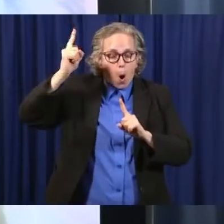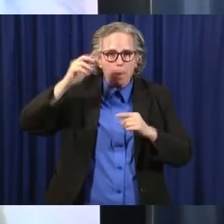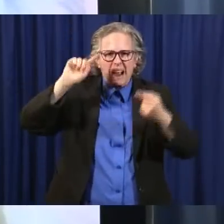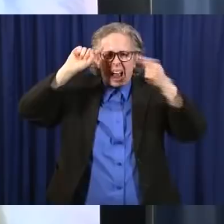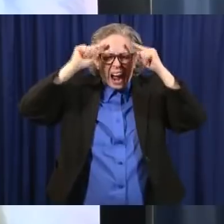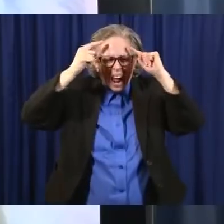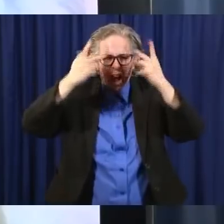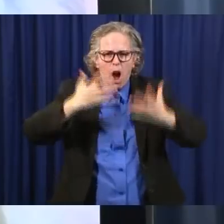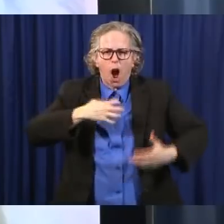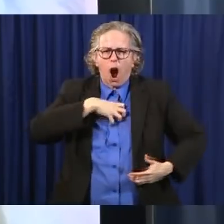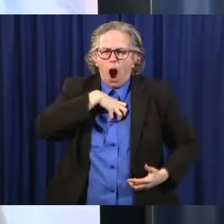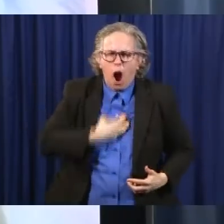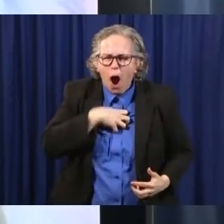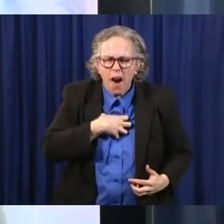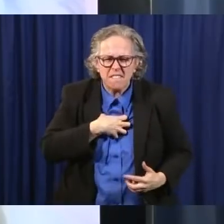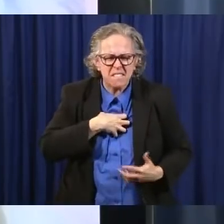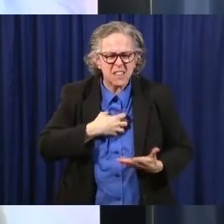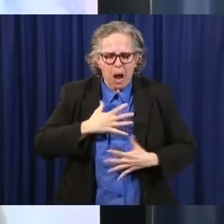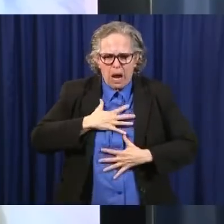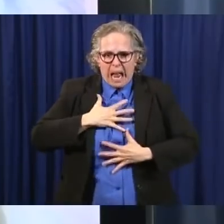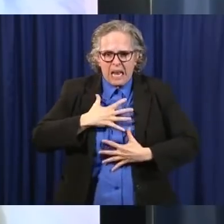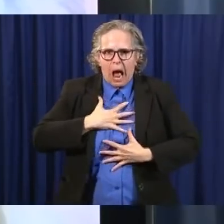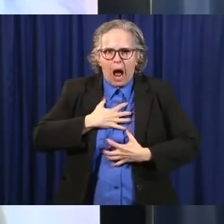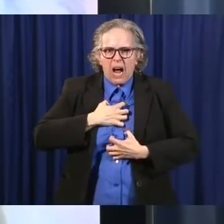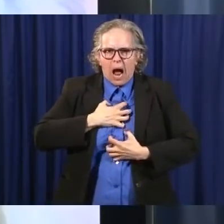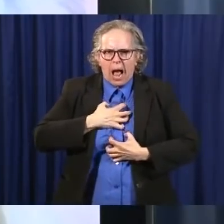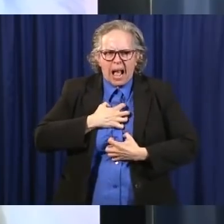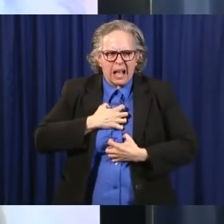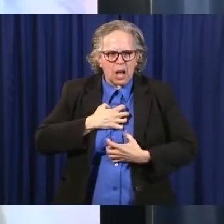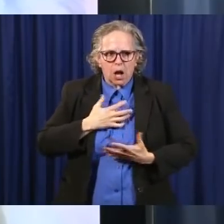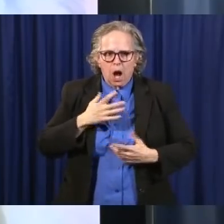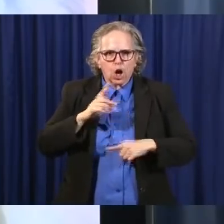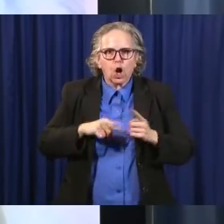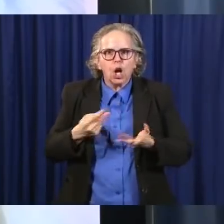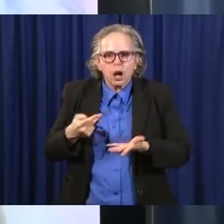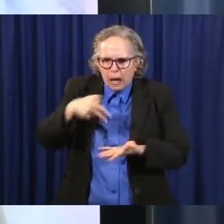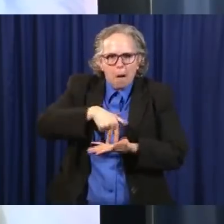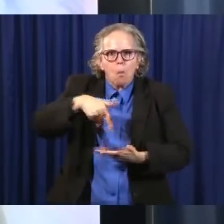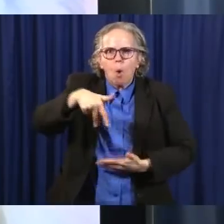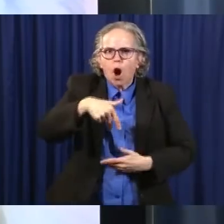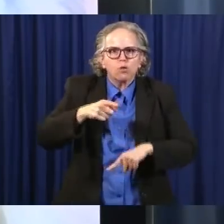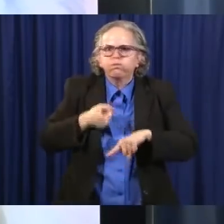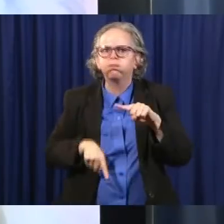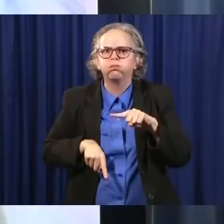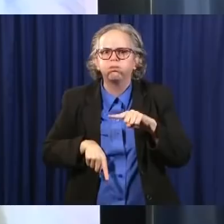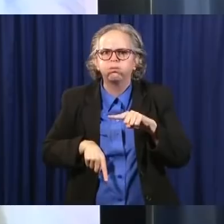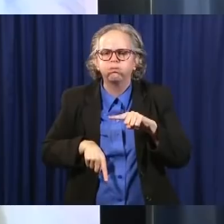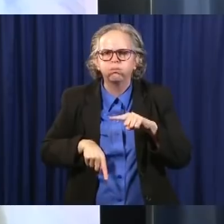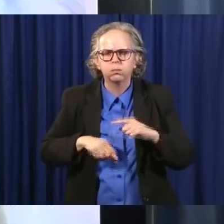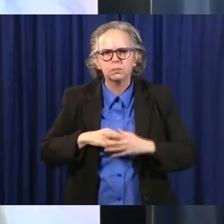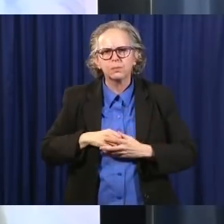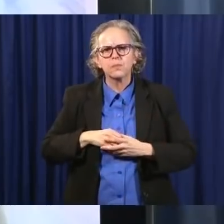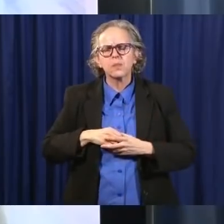my shortness of breath was to the point where I could barely get up, around, and walk. So